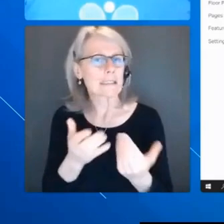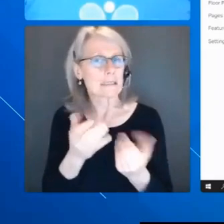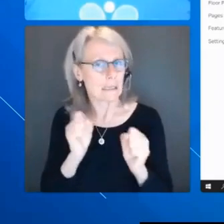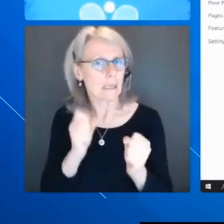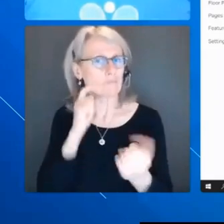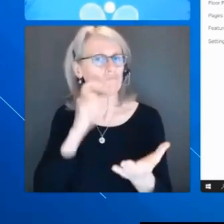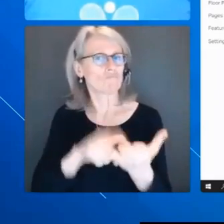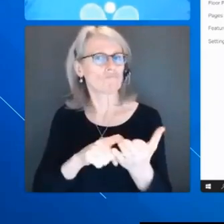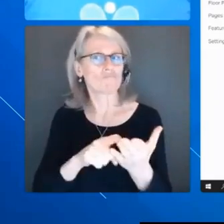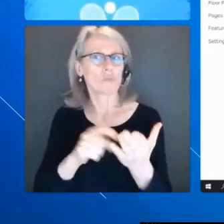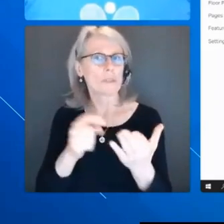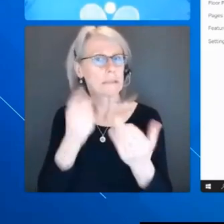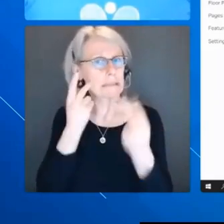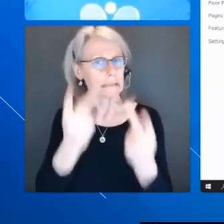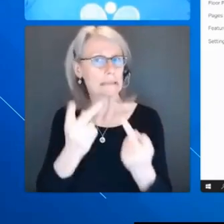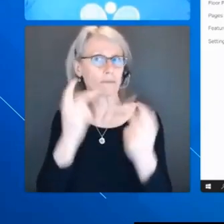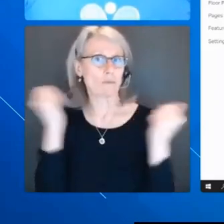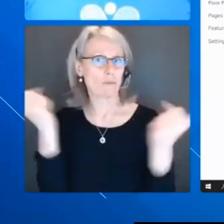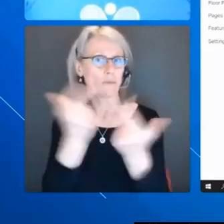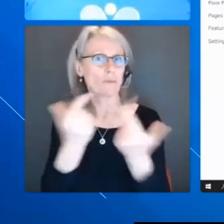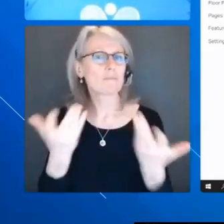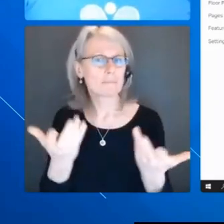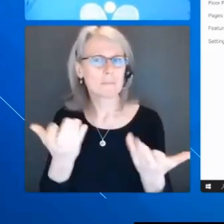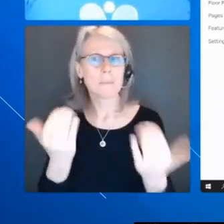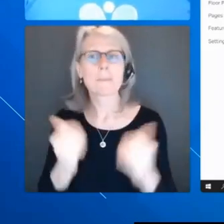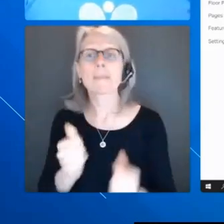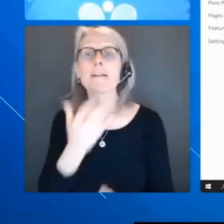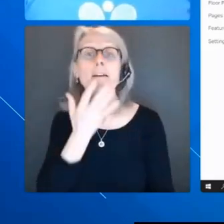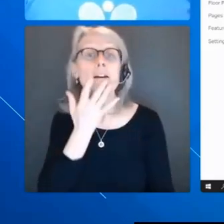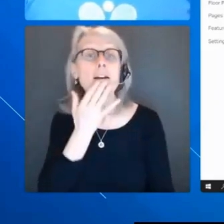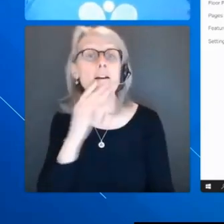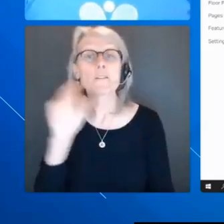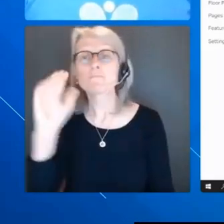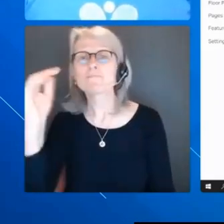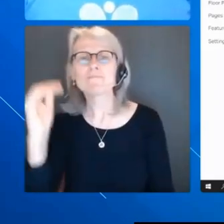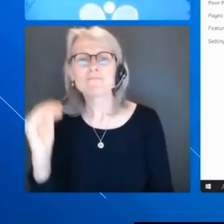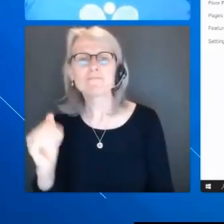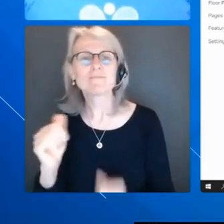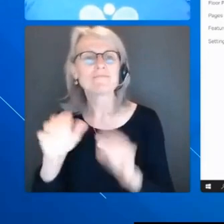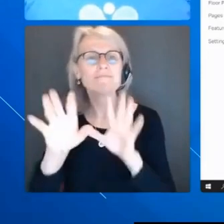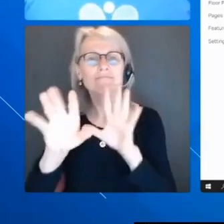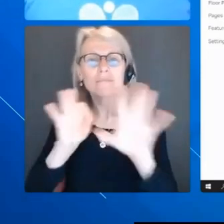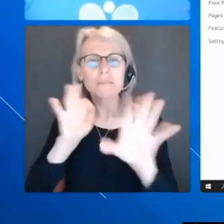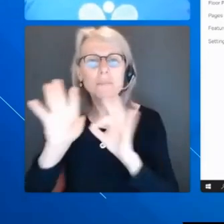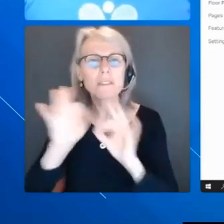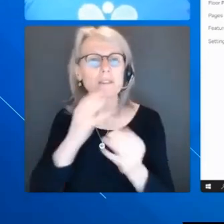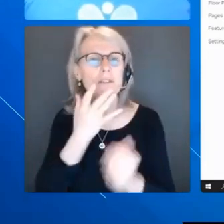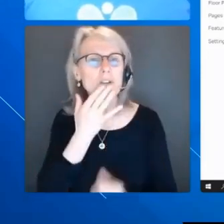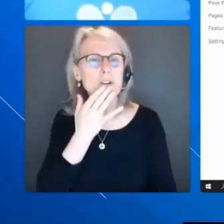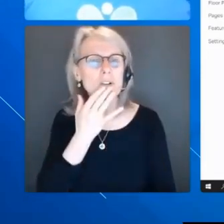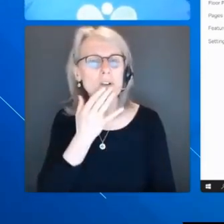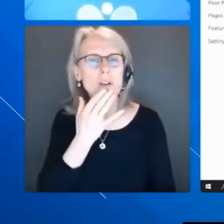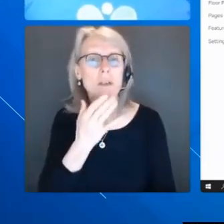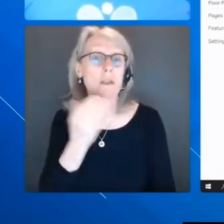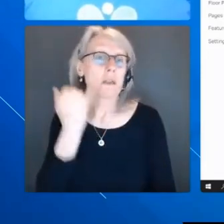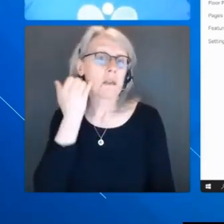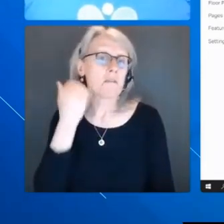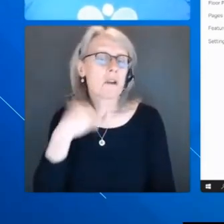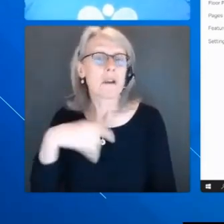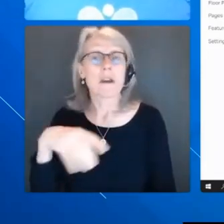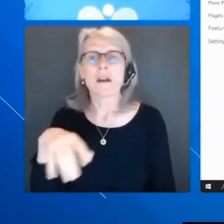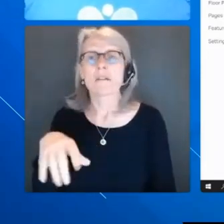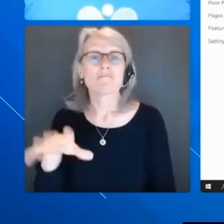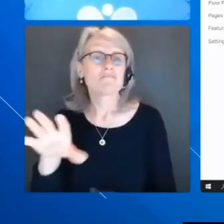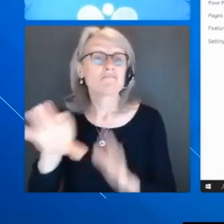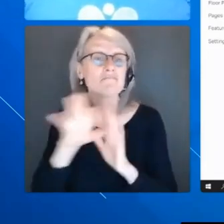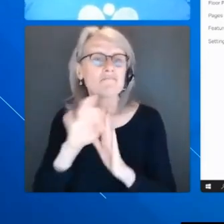now go through and see within the color scheme, this will allow for you to be able to easily go through and select your colors. And if I were to select an incorrect